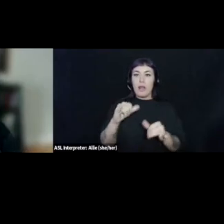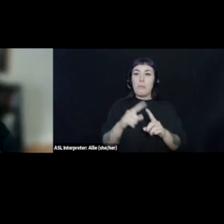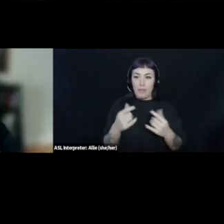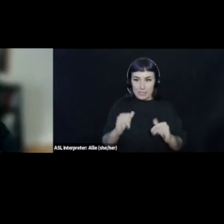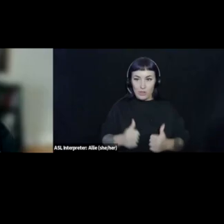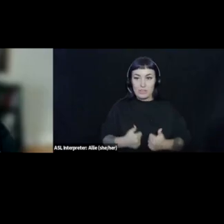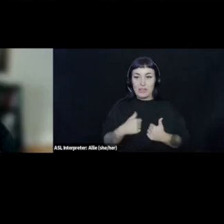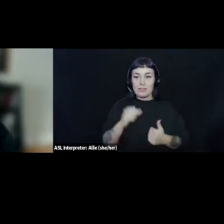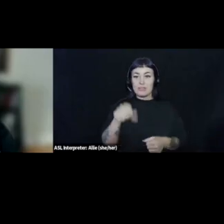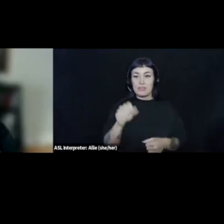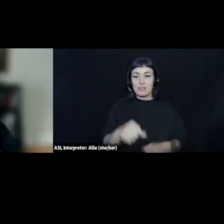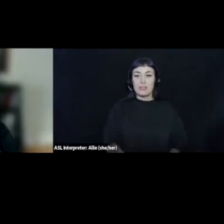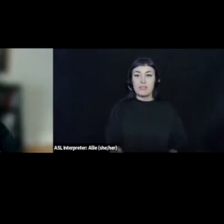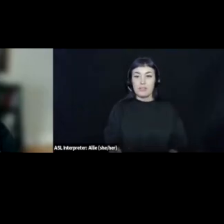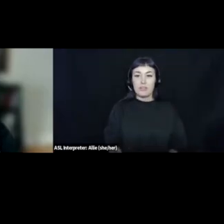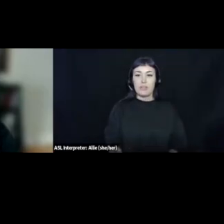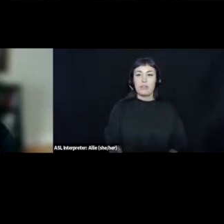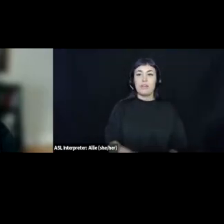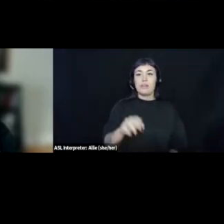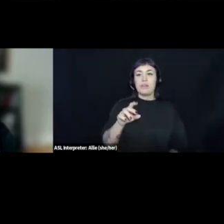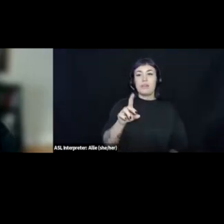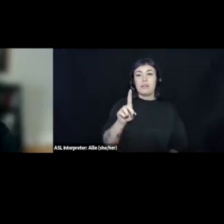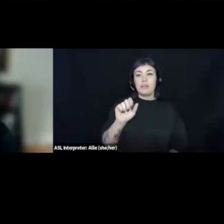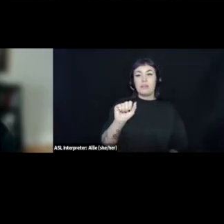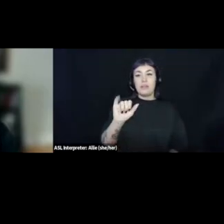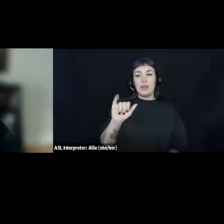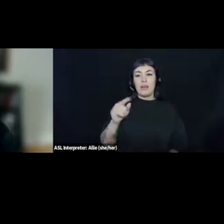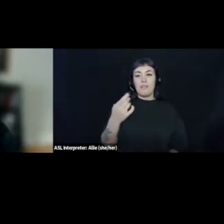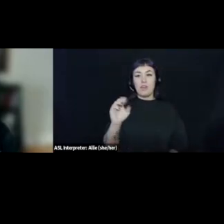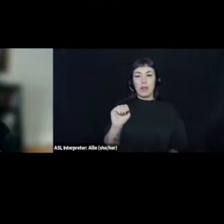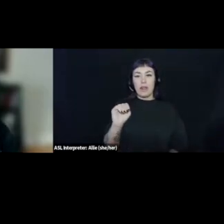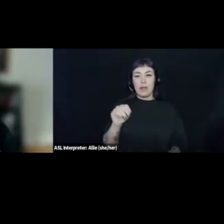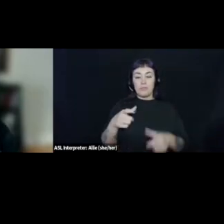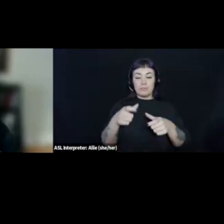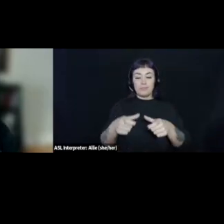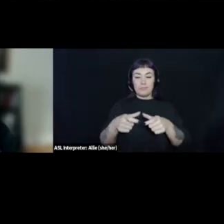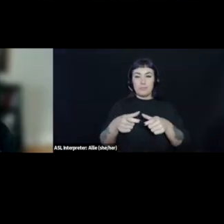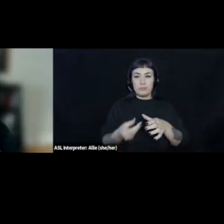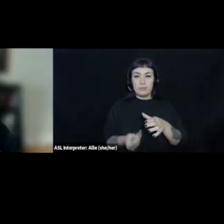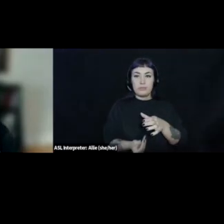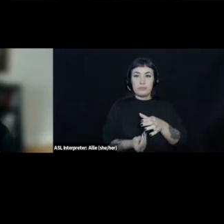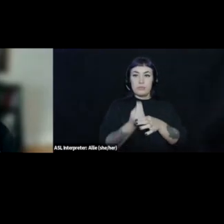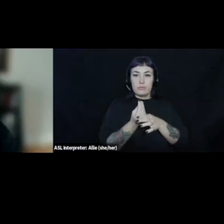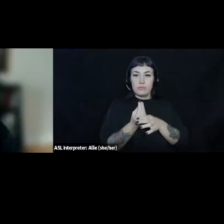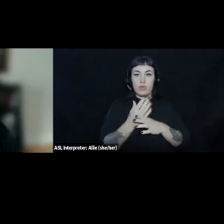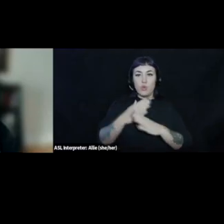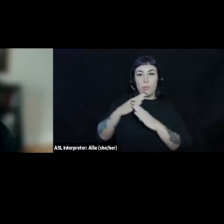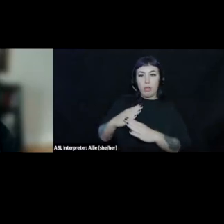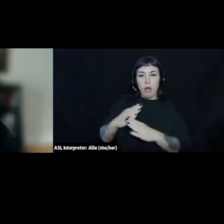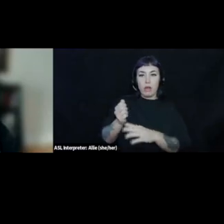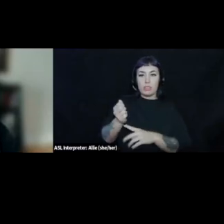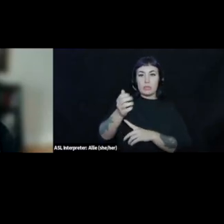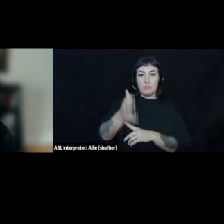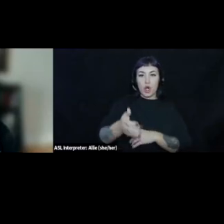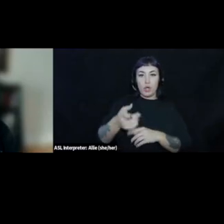exist. So diaphragms are basically used, they're inserted into the vagina to block sperm from getting into